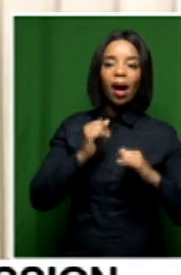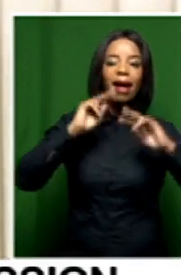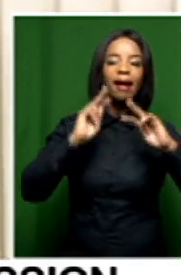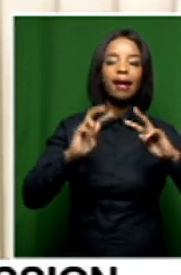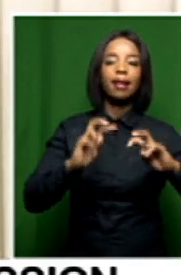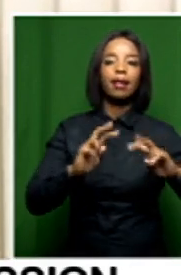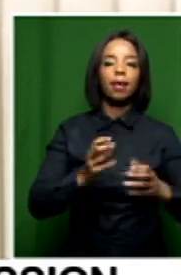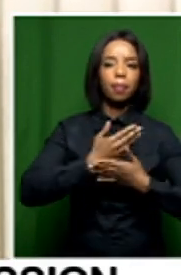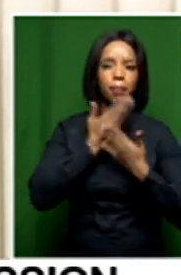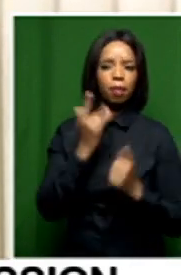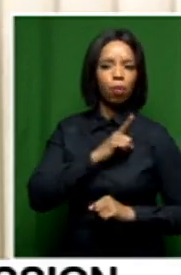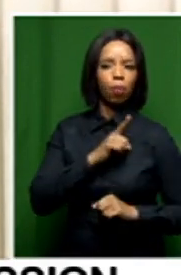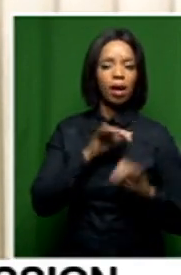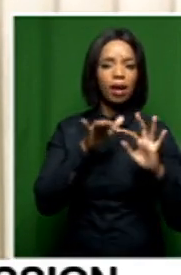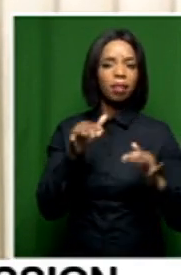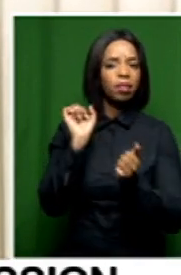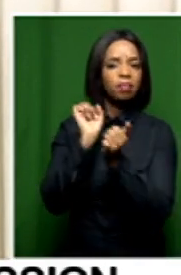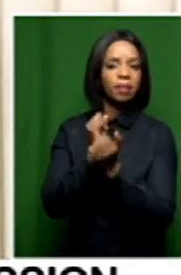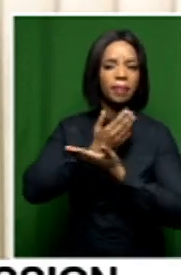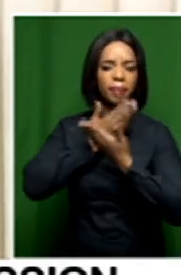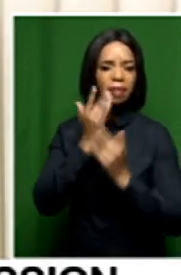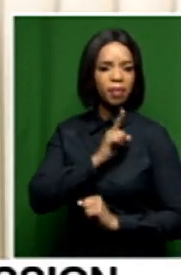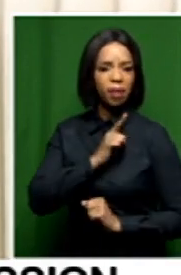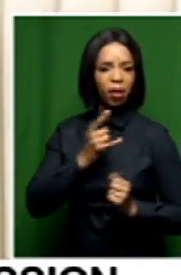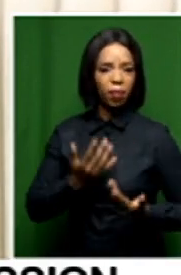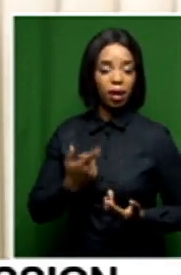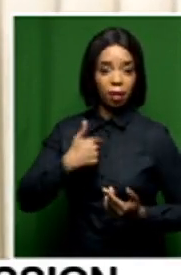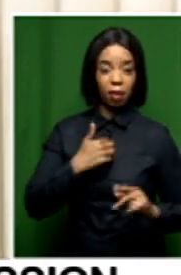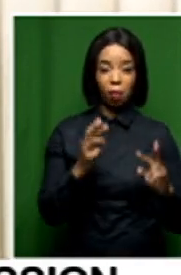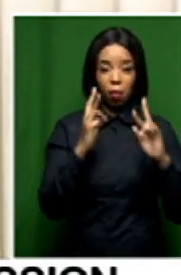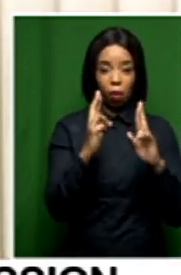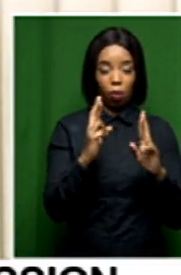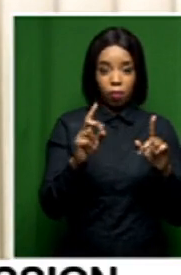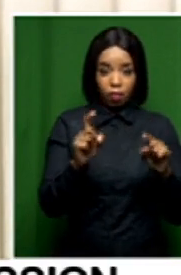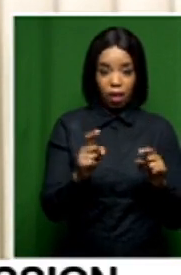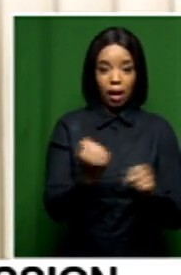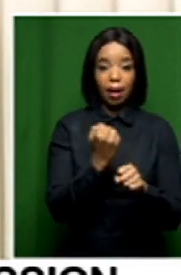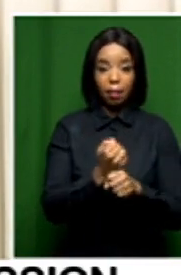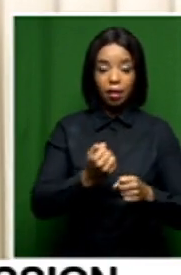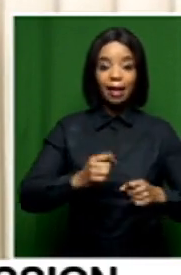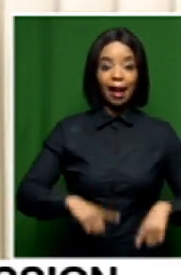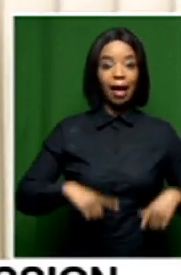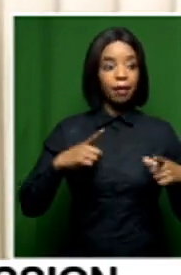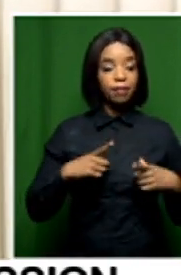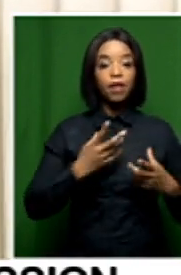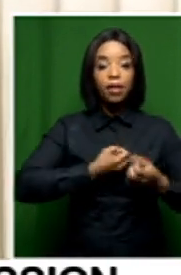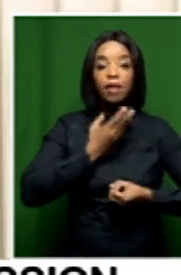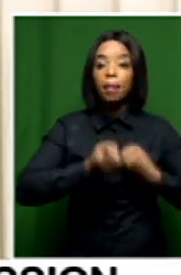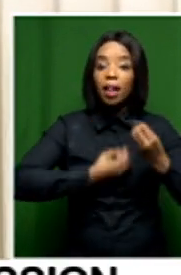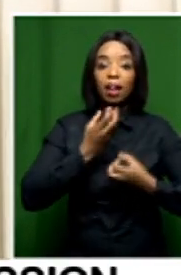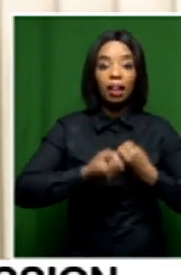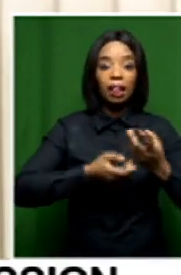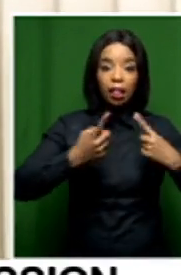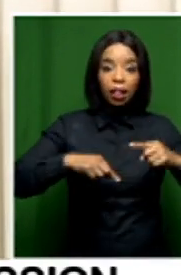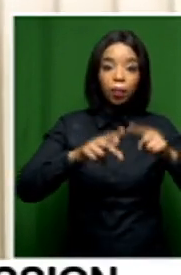that the representative from these two entities would have made live verbal presentation to the commission.